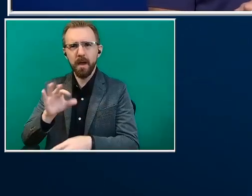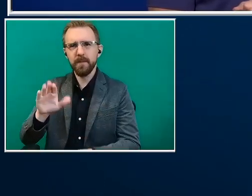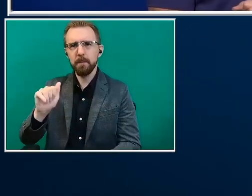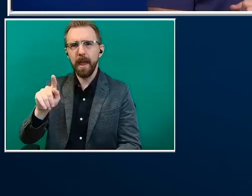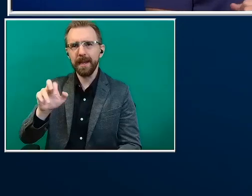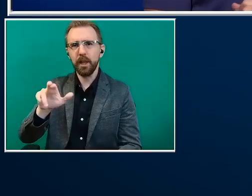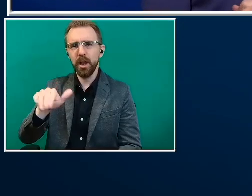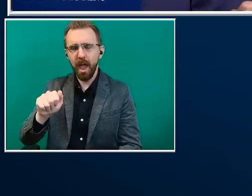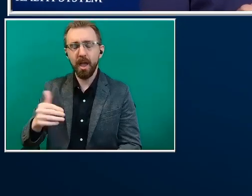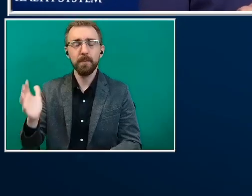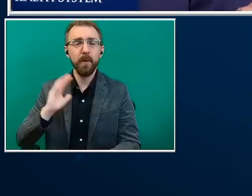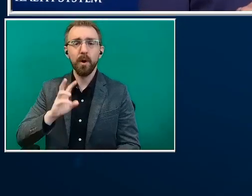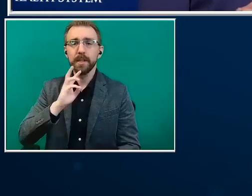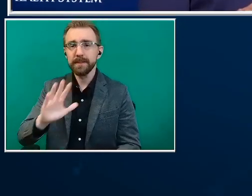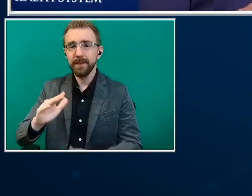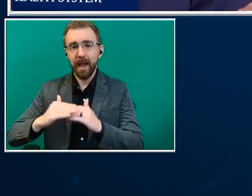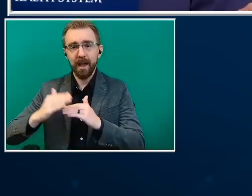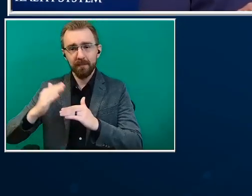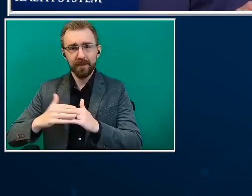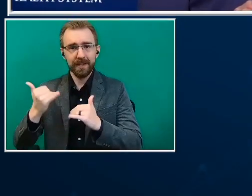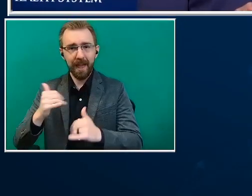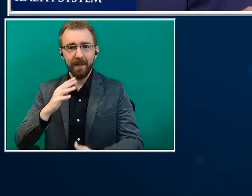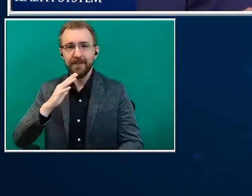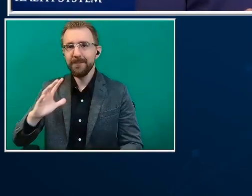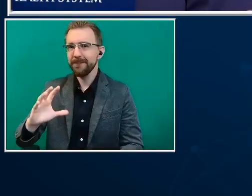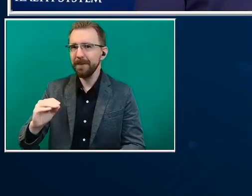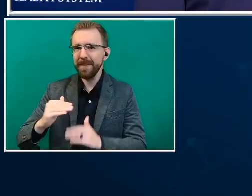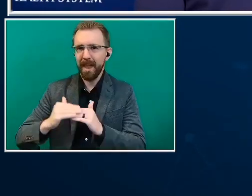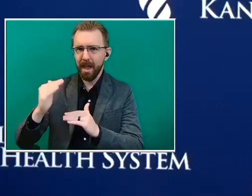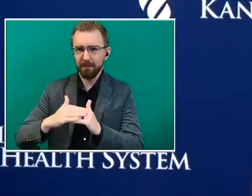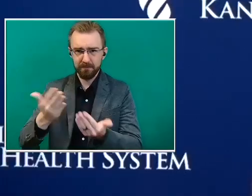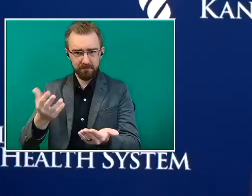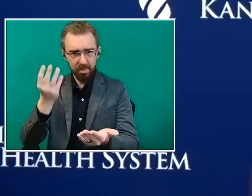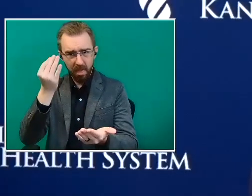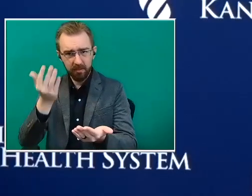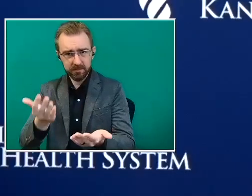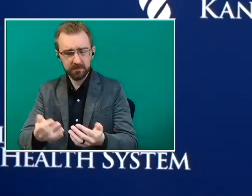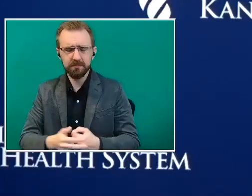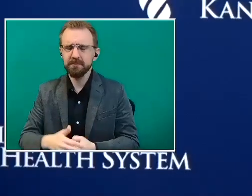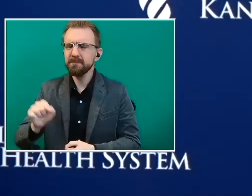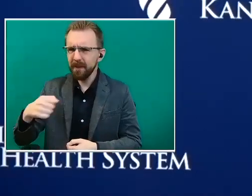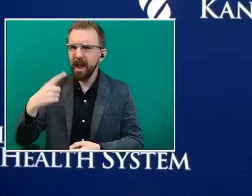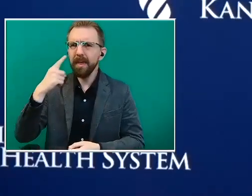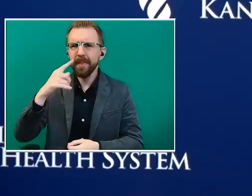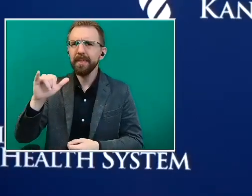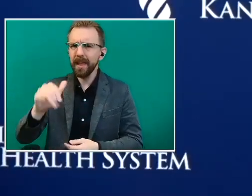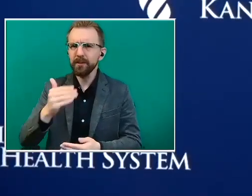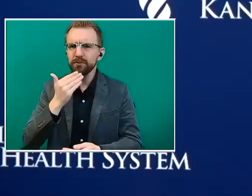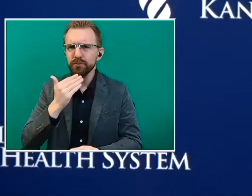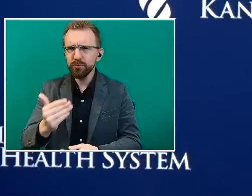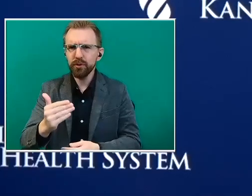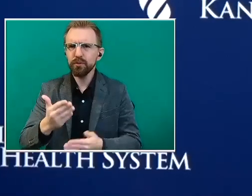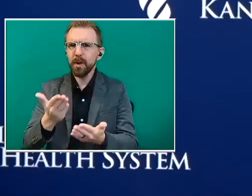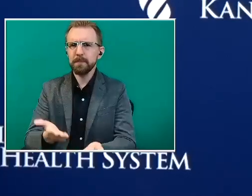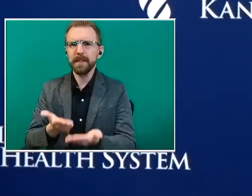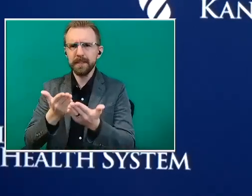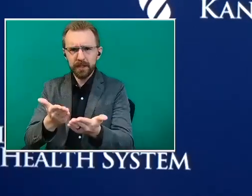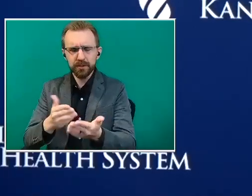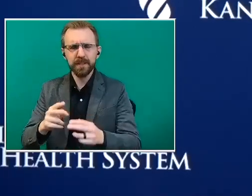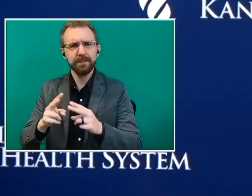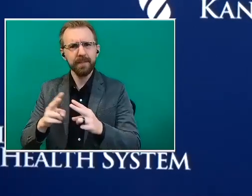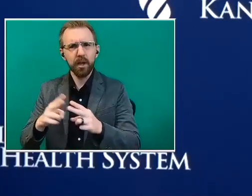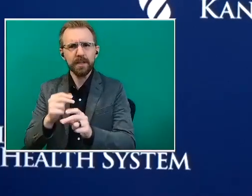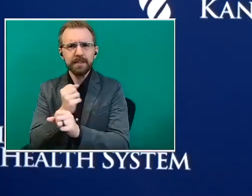65 and up, now it's 50 and up. Thoughts? Yeah, I think it is a good recommendation. It is a very safe